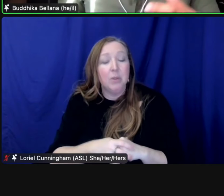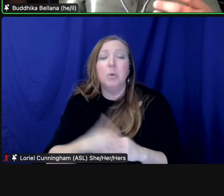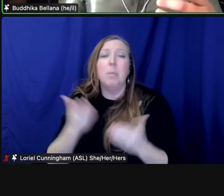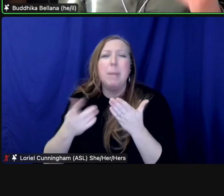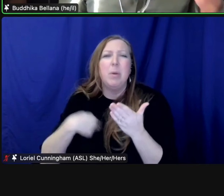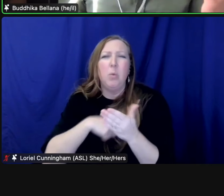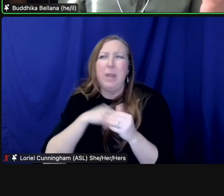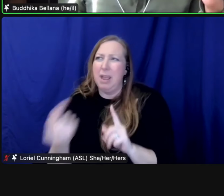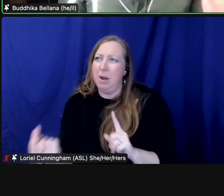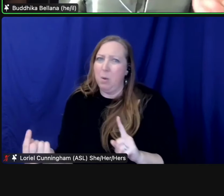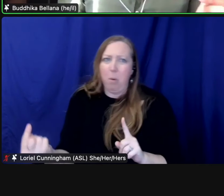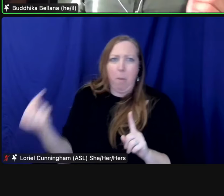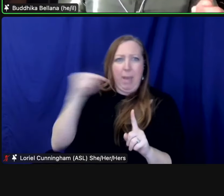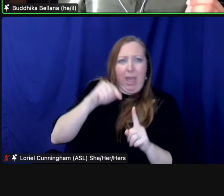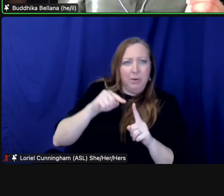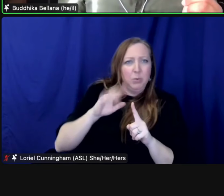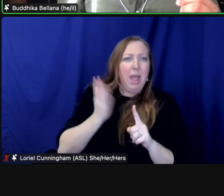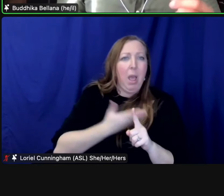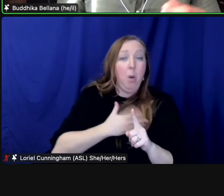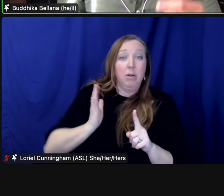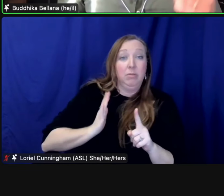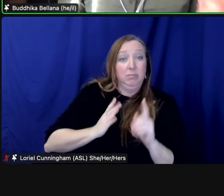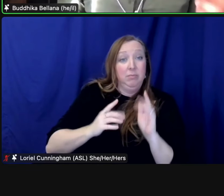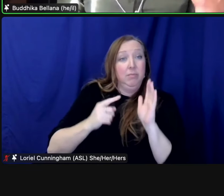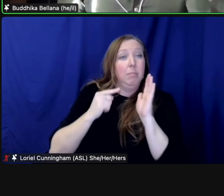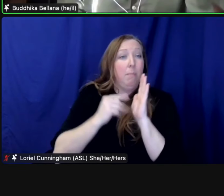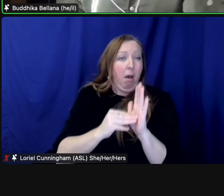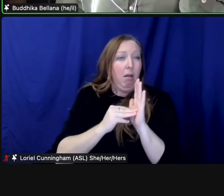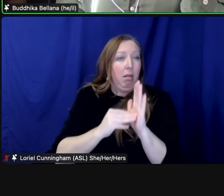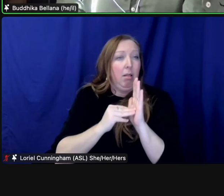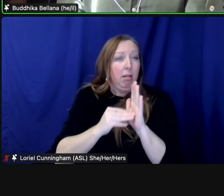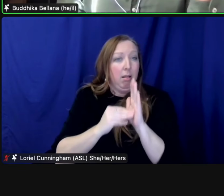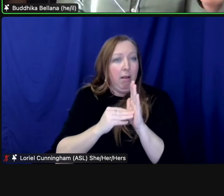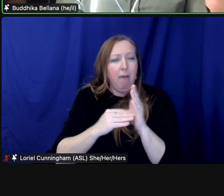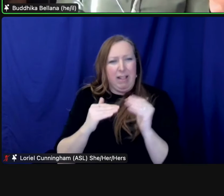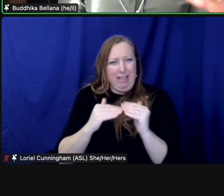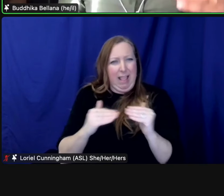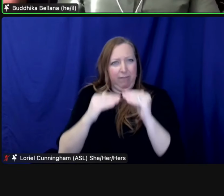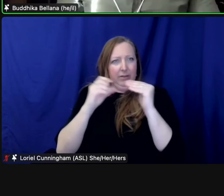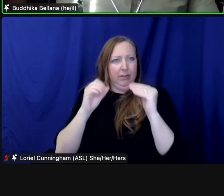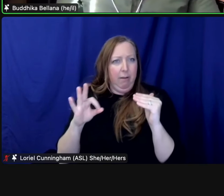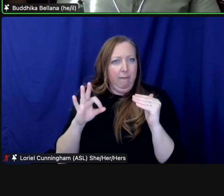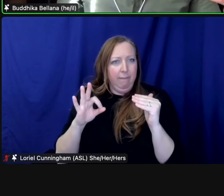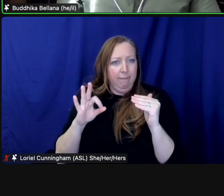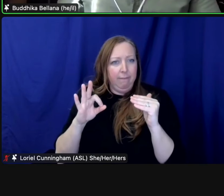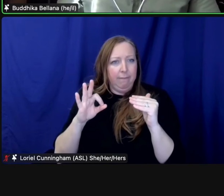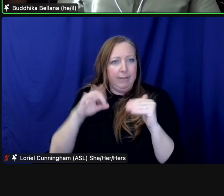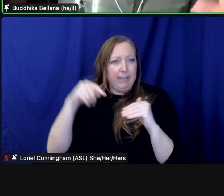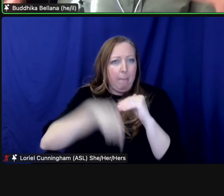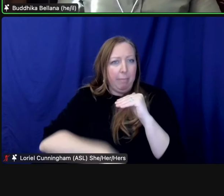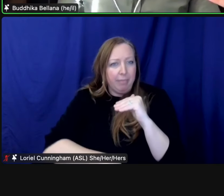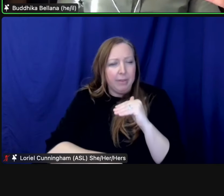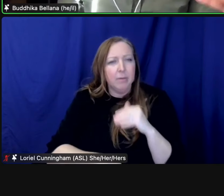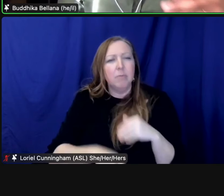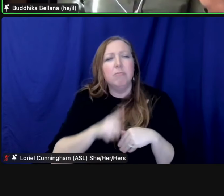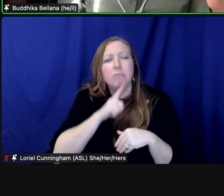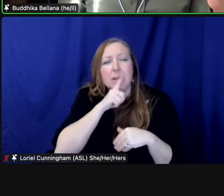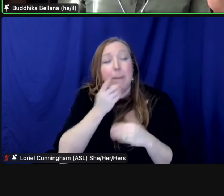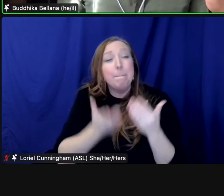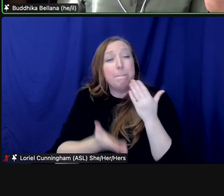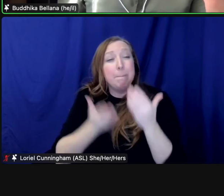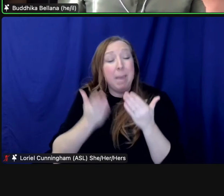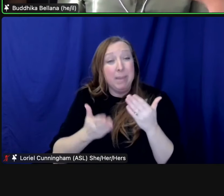of levels of processing and extend it deeper. So instead of just single element semantics, maybe cross-element associations are deeper